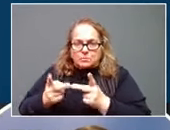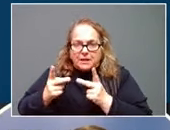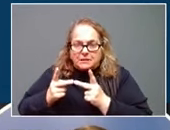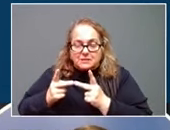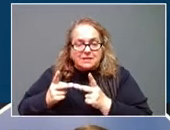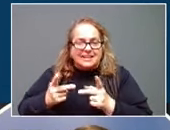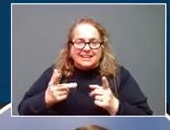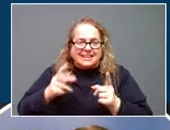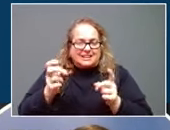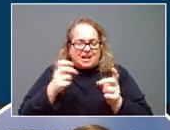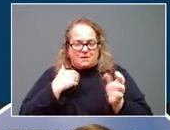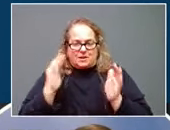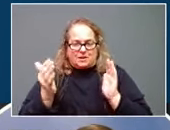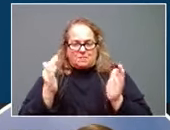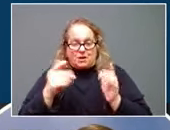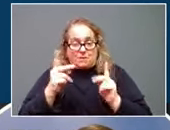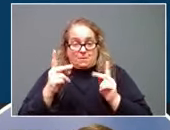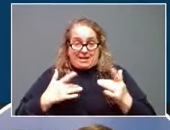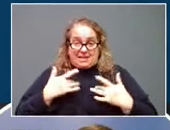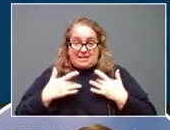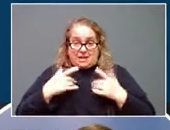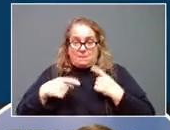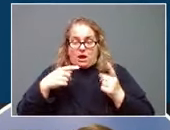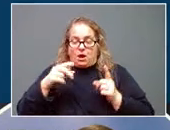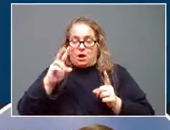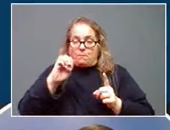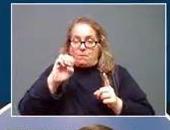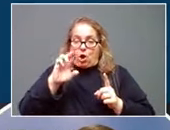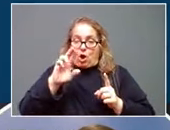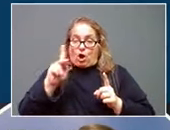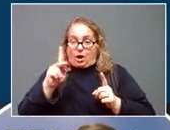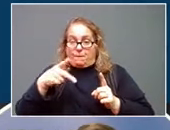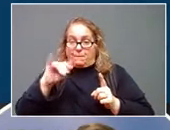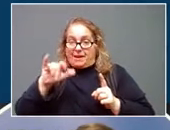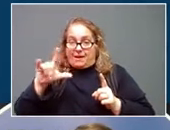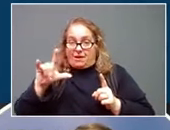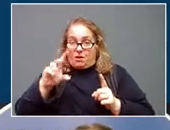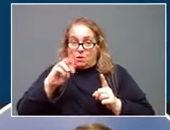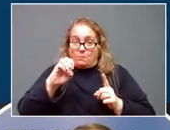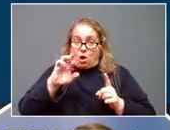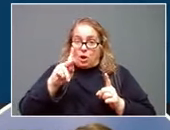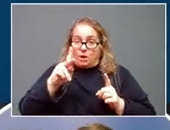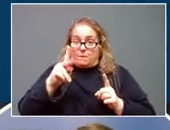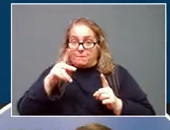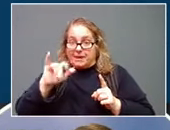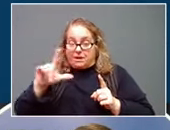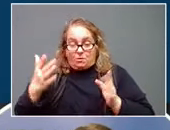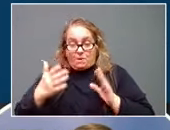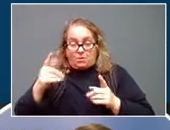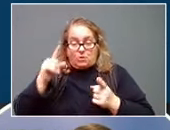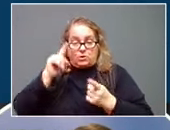because people are excited about, say, the Merck pill. And right now, the Merck pill looks like it could reduce hospitalization by